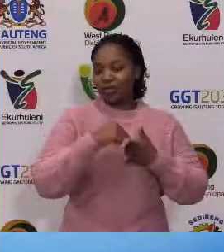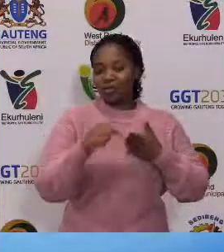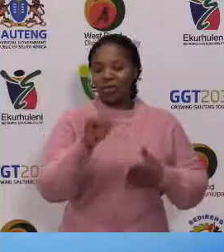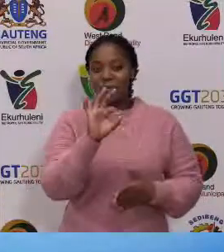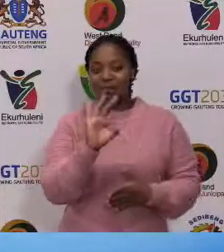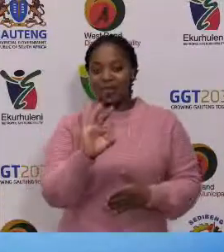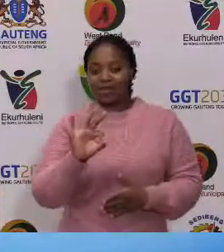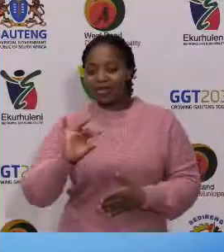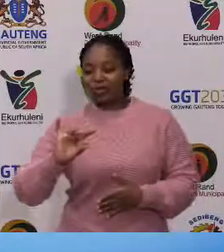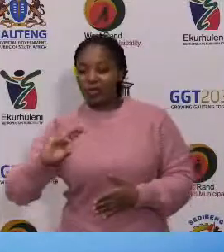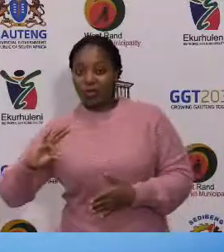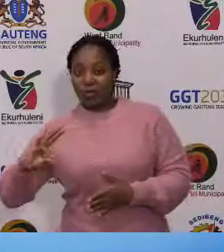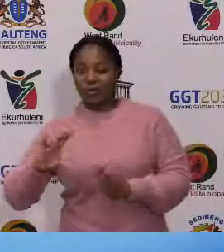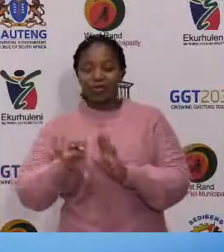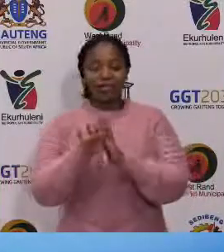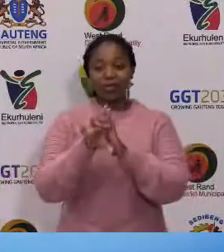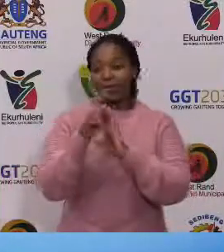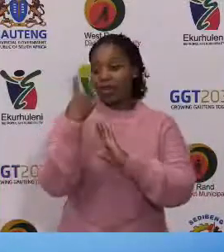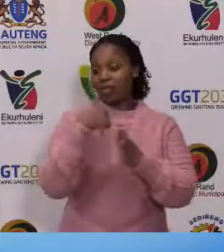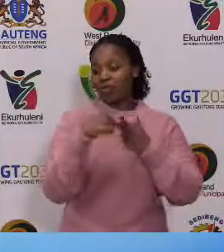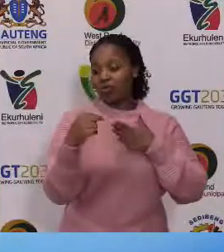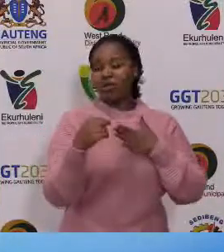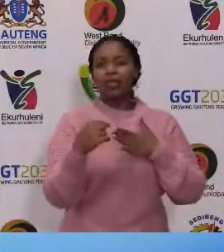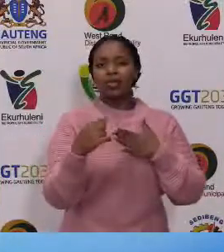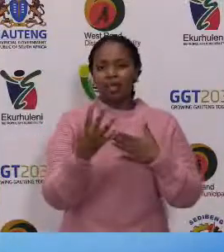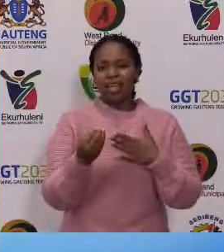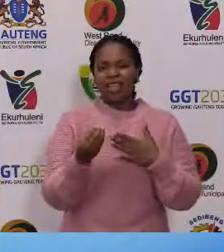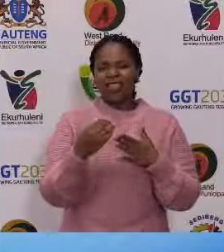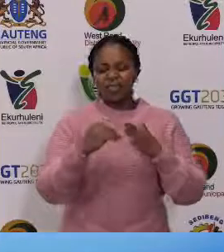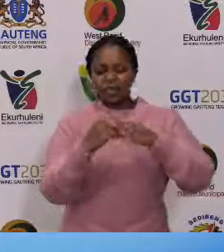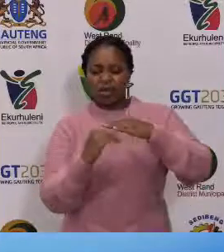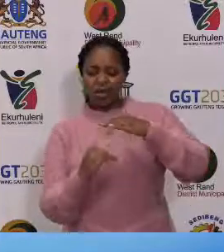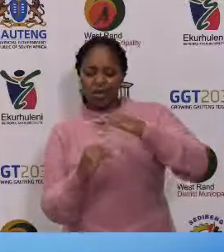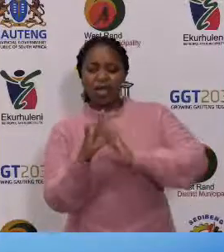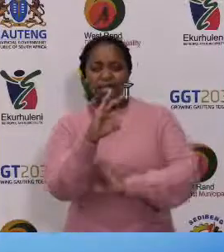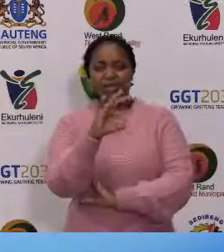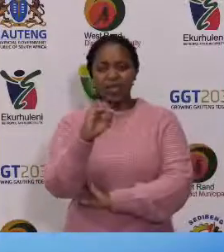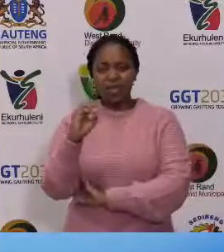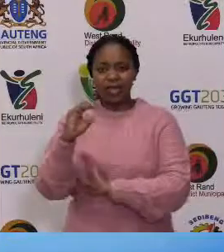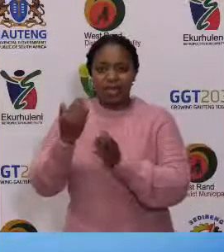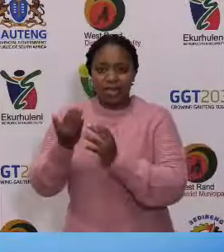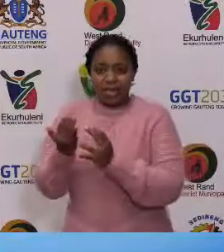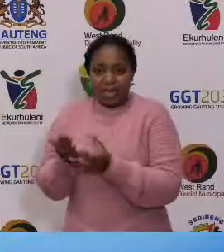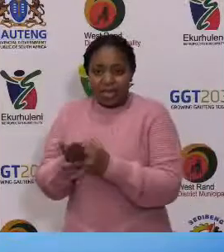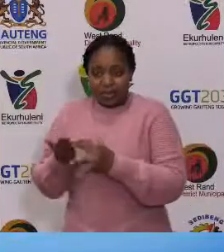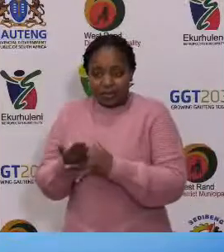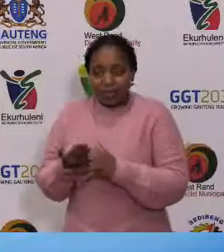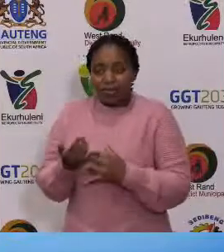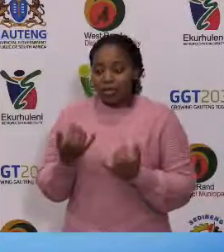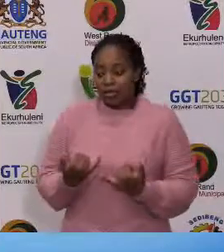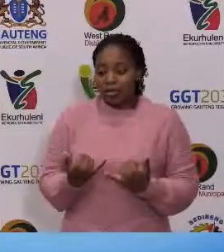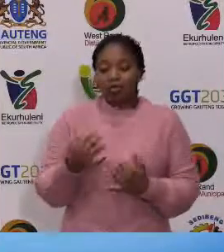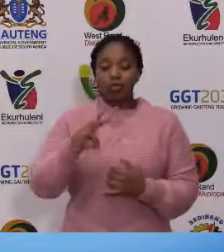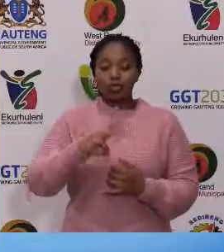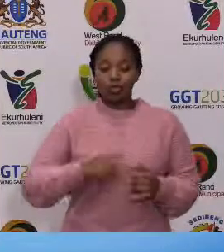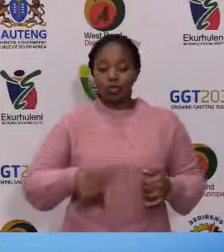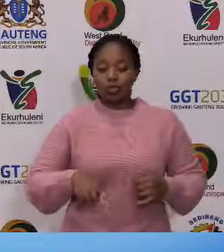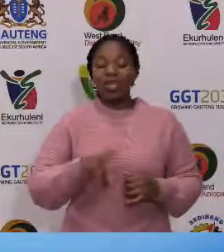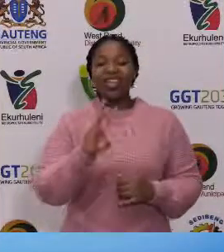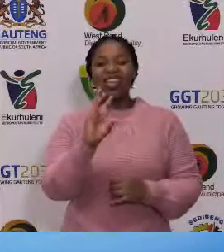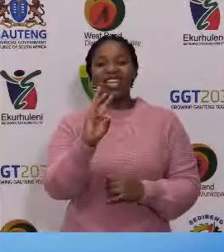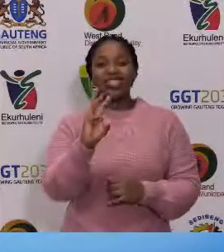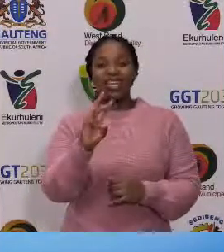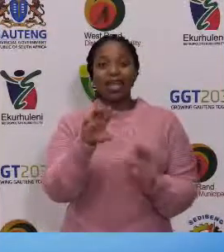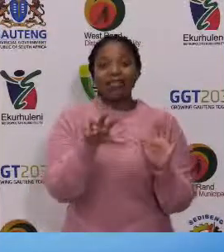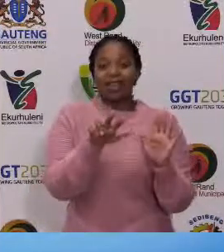Thursday last week, we were sitting at just under 300 cases. Thursday this week, we're on 688. And if you do the